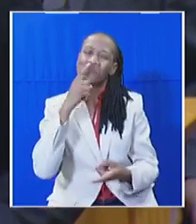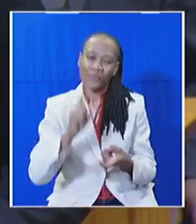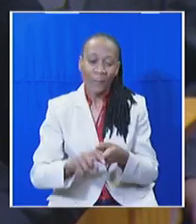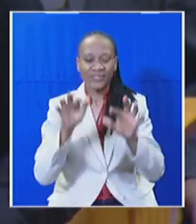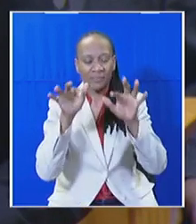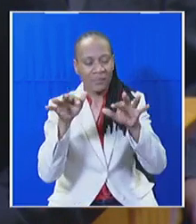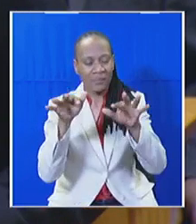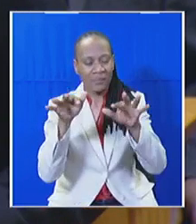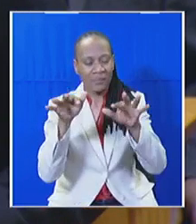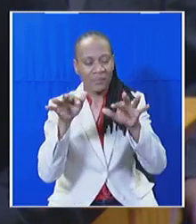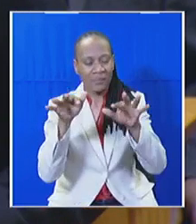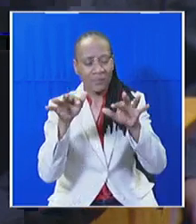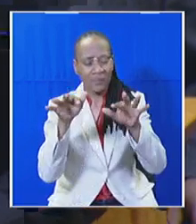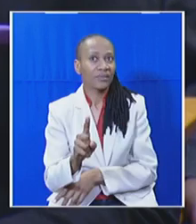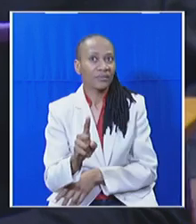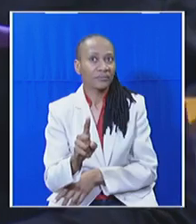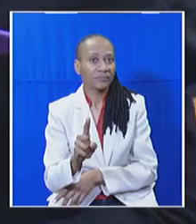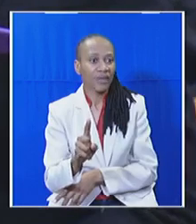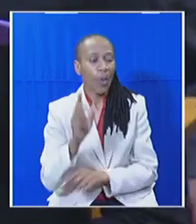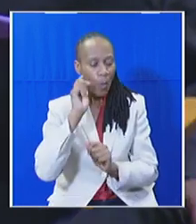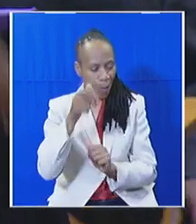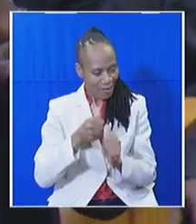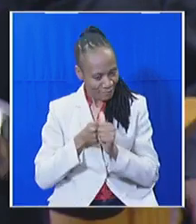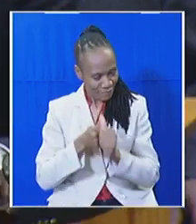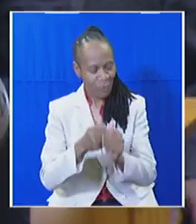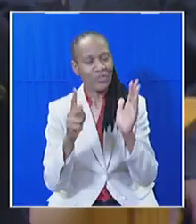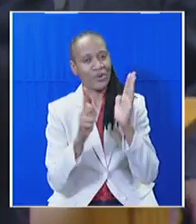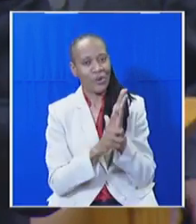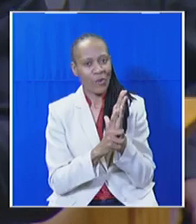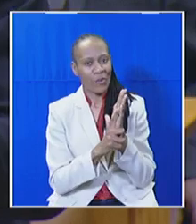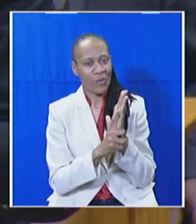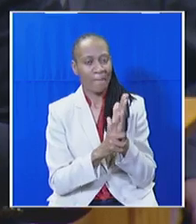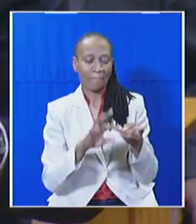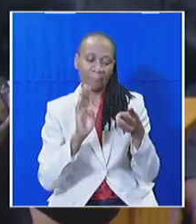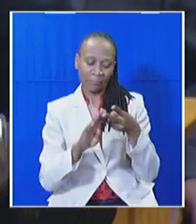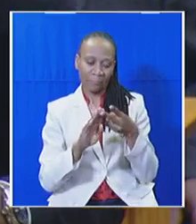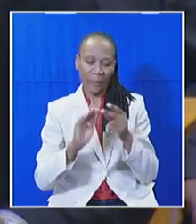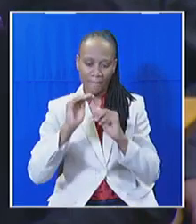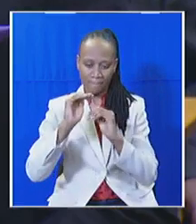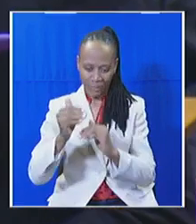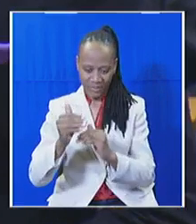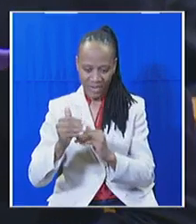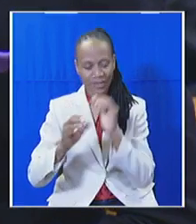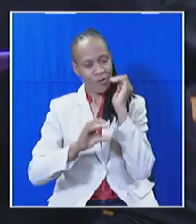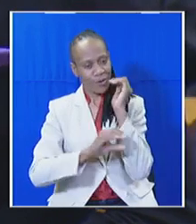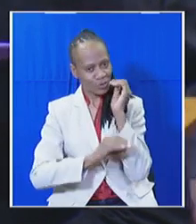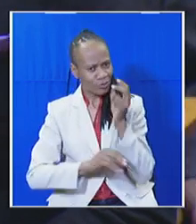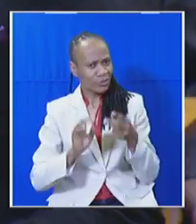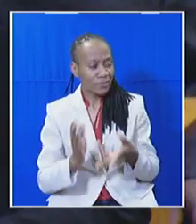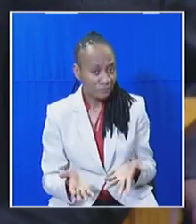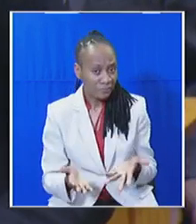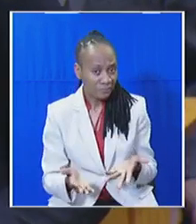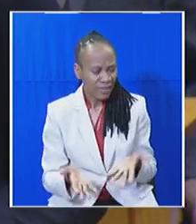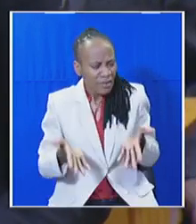country that you will hold the law, you will guard and protect the Constitution.